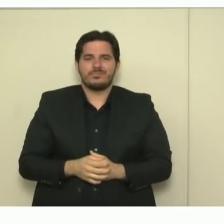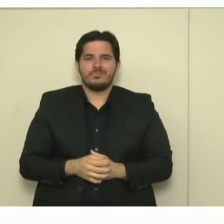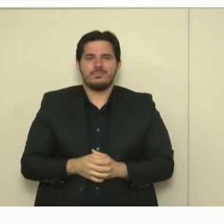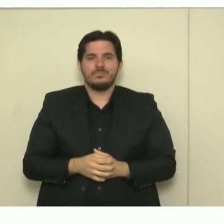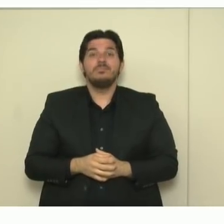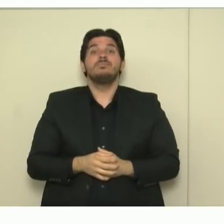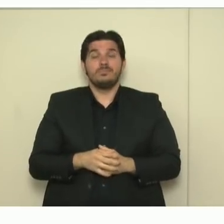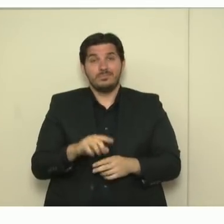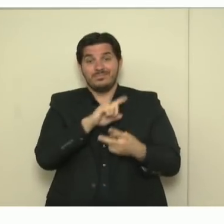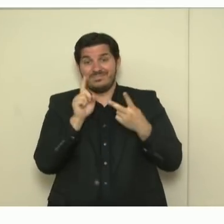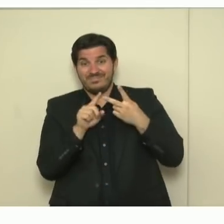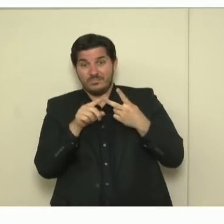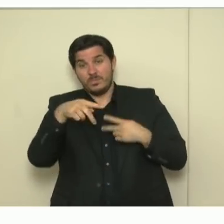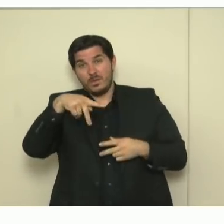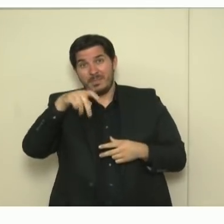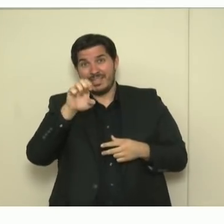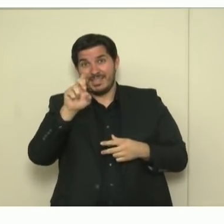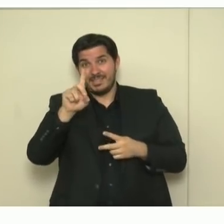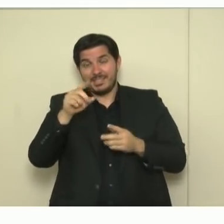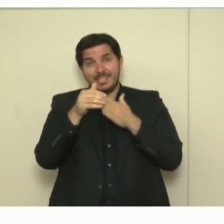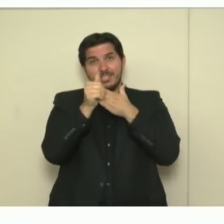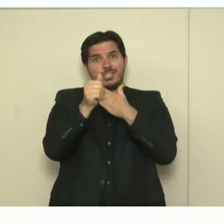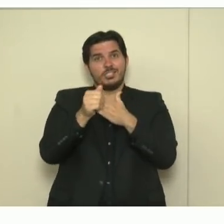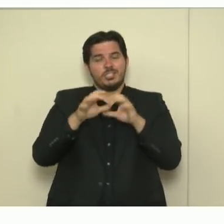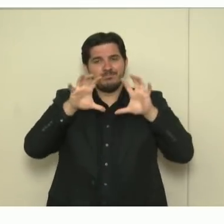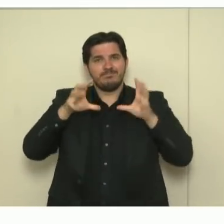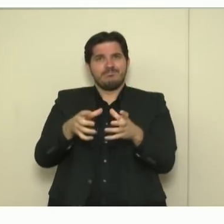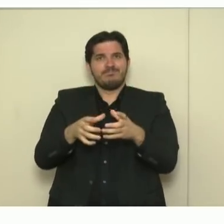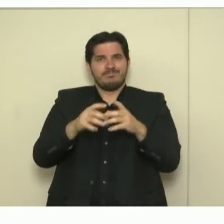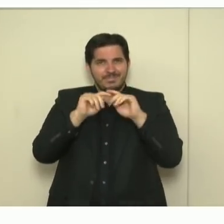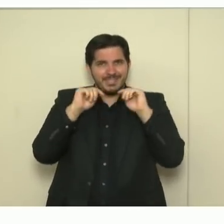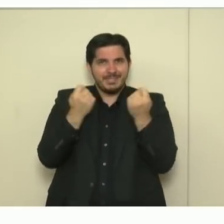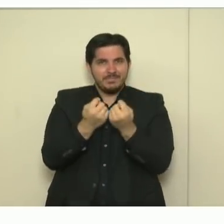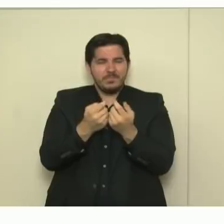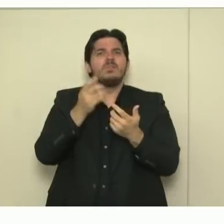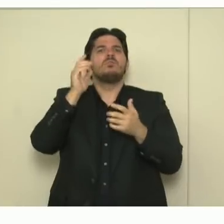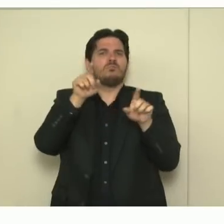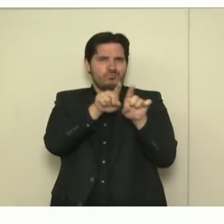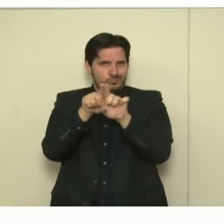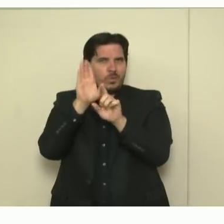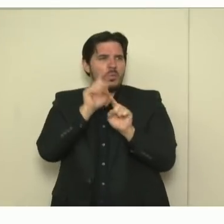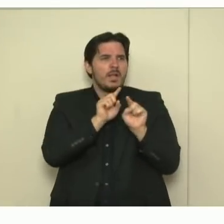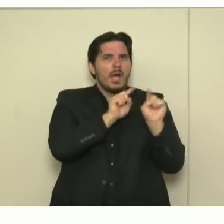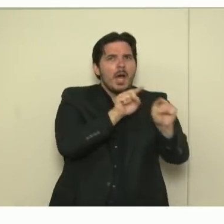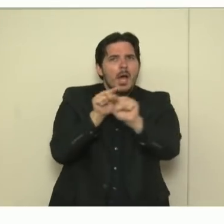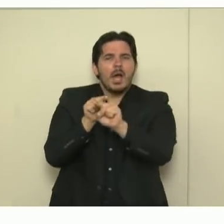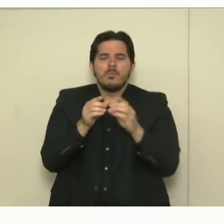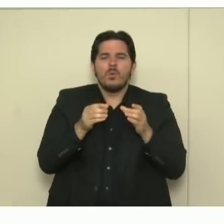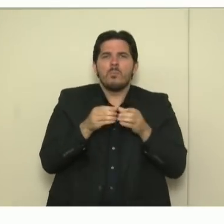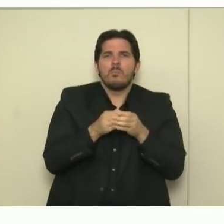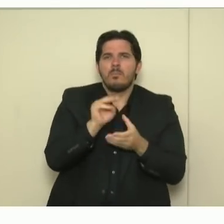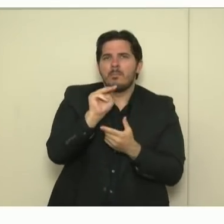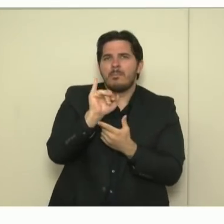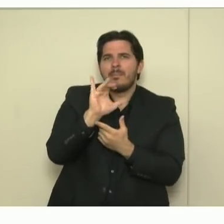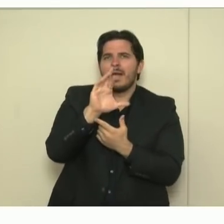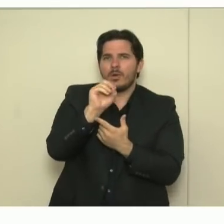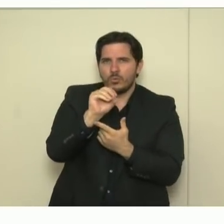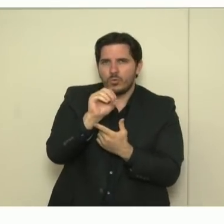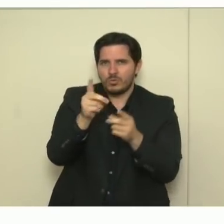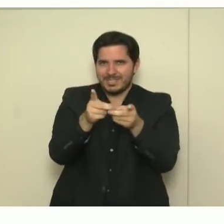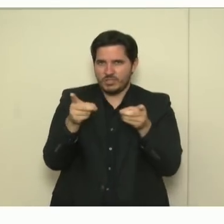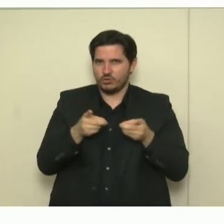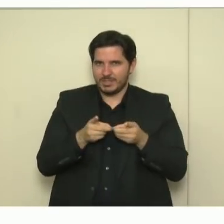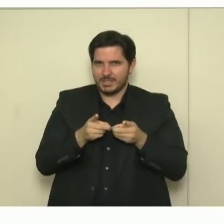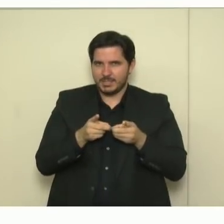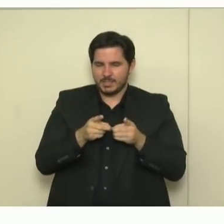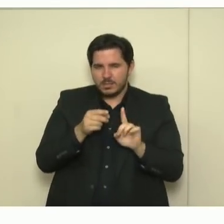Education Department leadership team will also be going around the state, both to micro districts who will have eligibility to